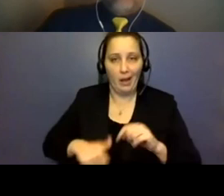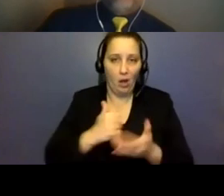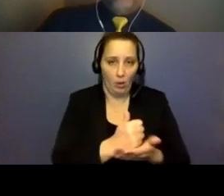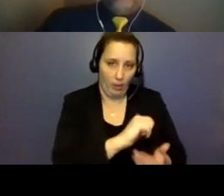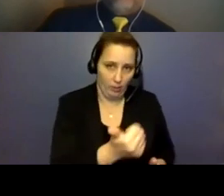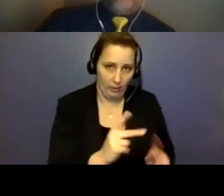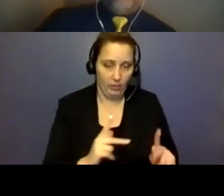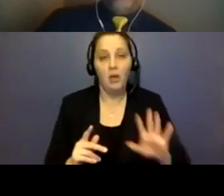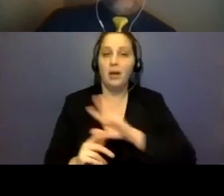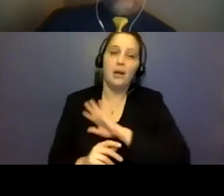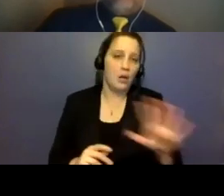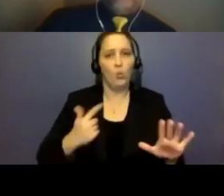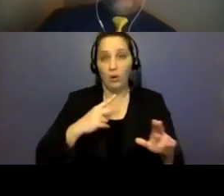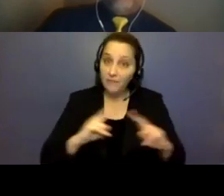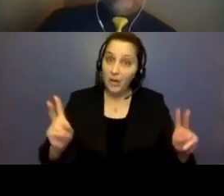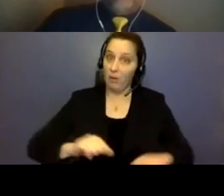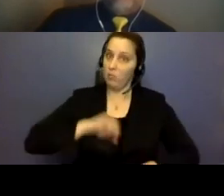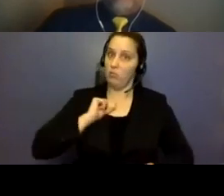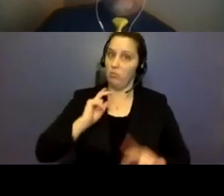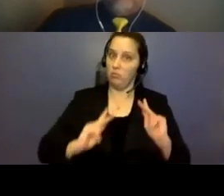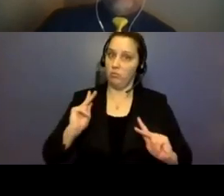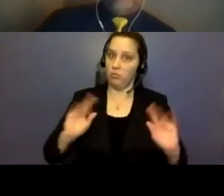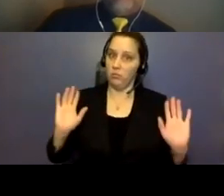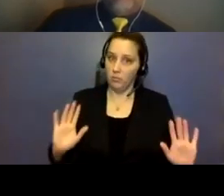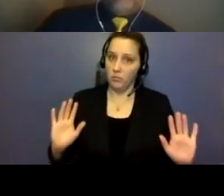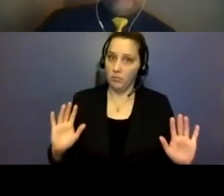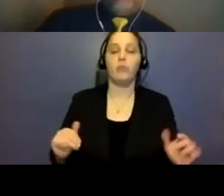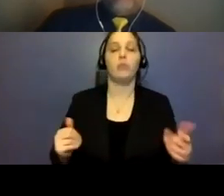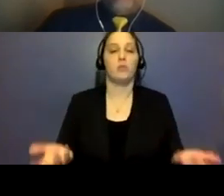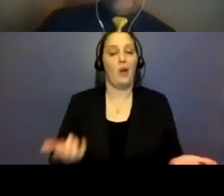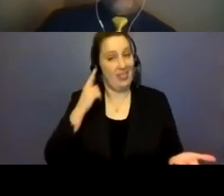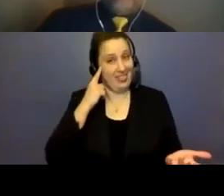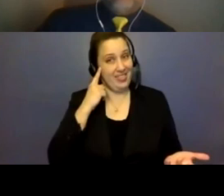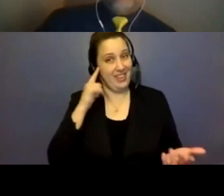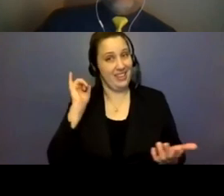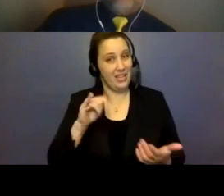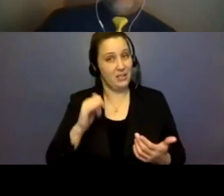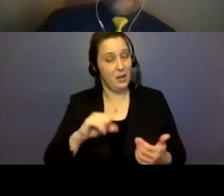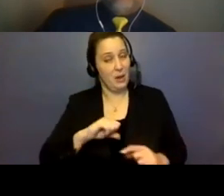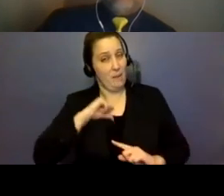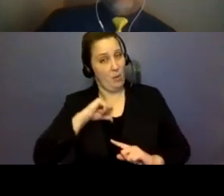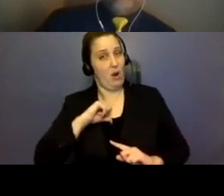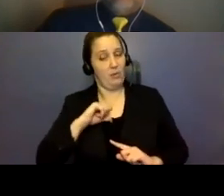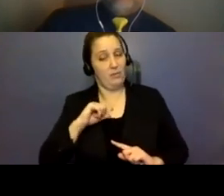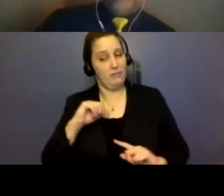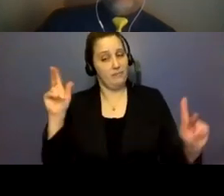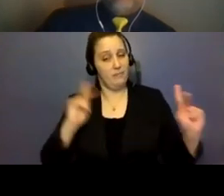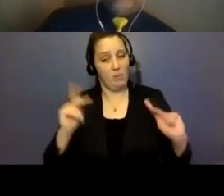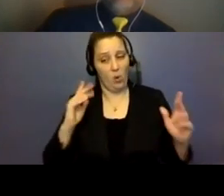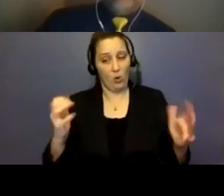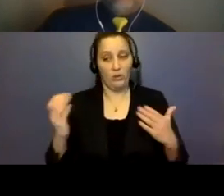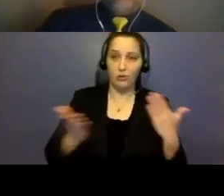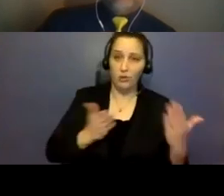We are a very proud population. And I think that's one of the proud population that want to serve